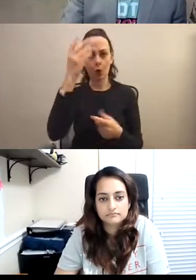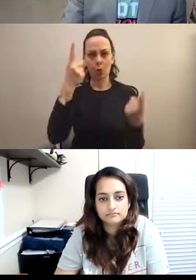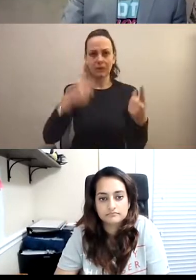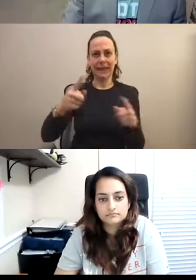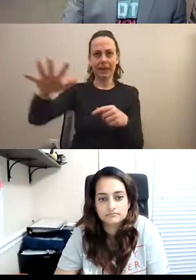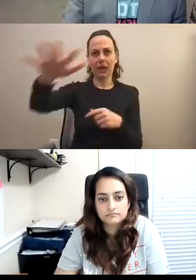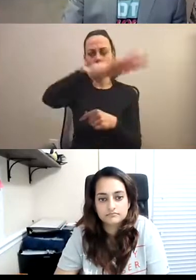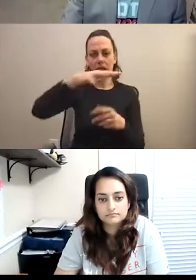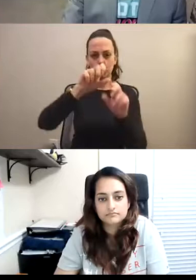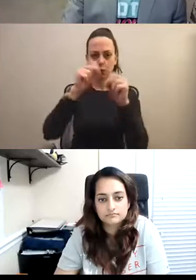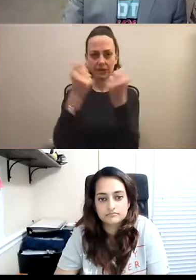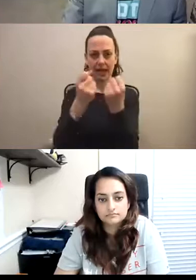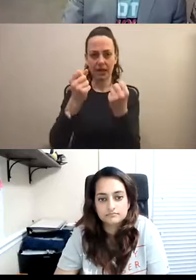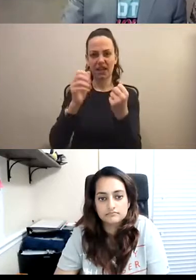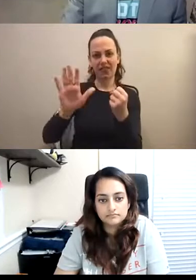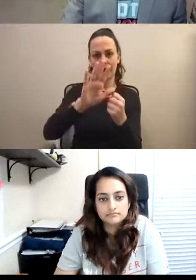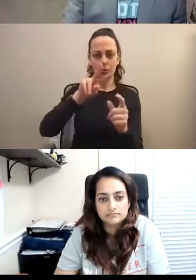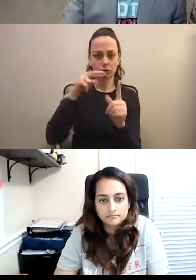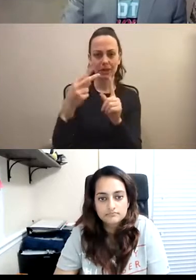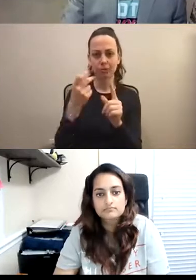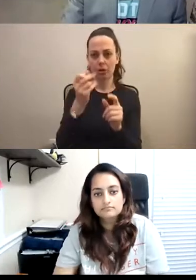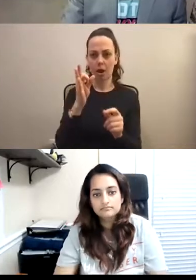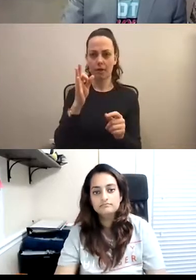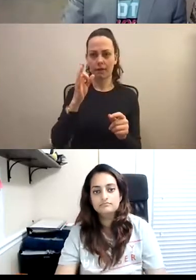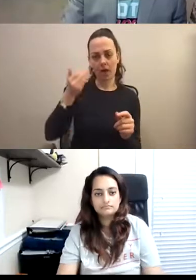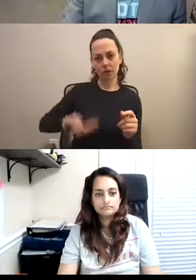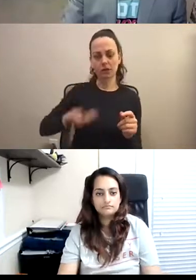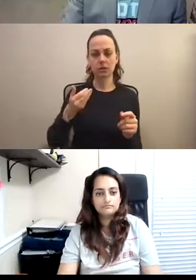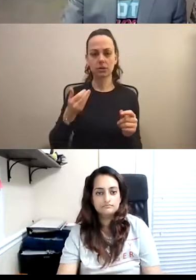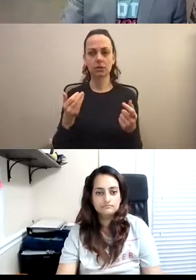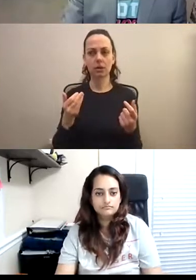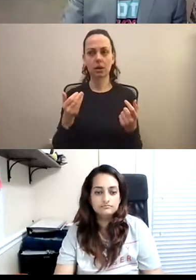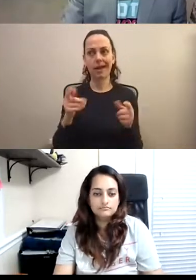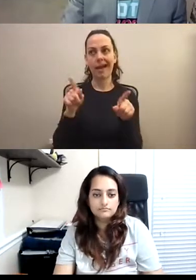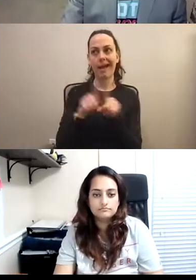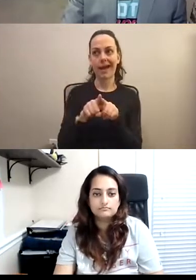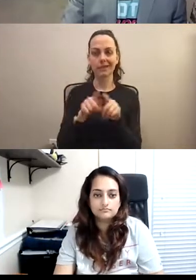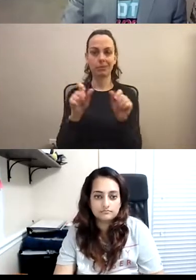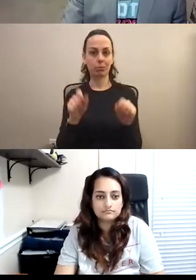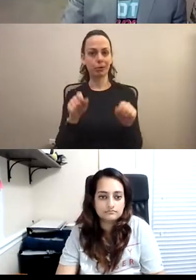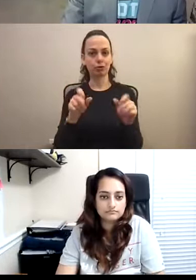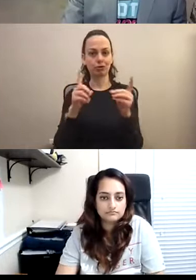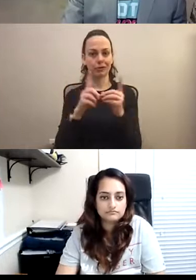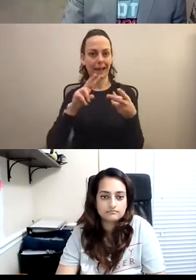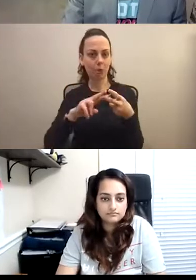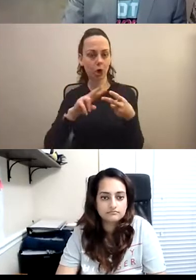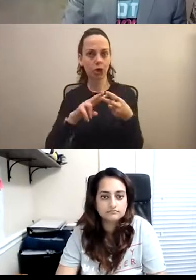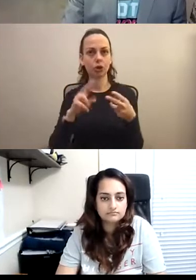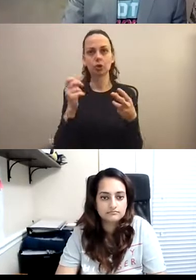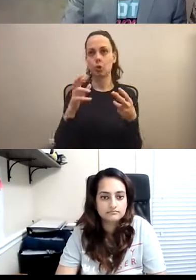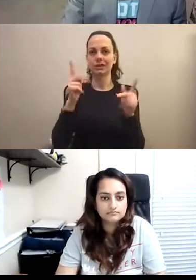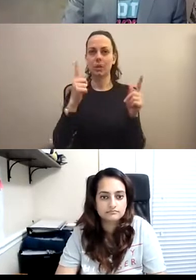to society's perception of who we are as potential dating partners or partners to be in love